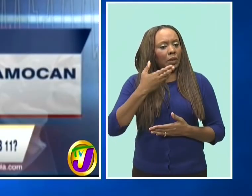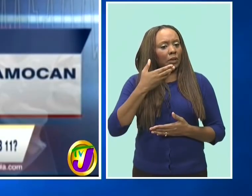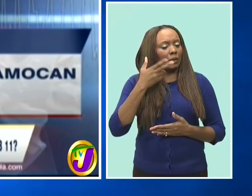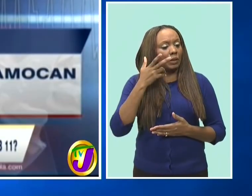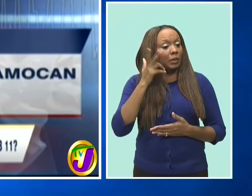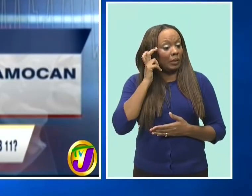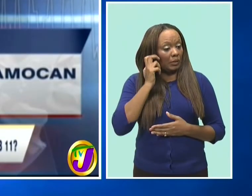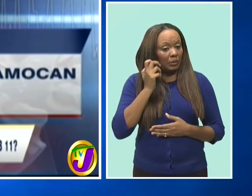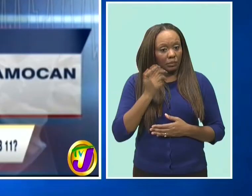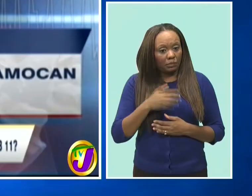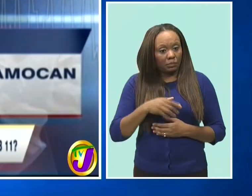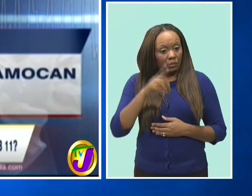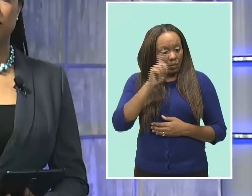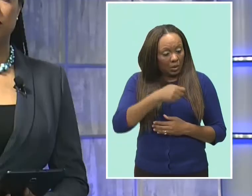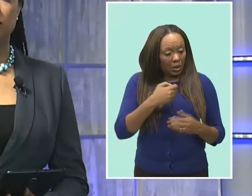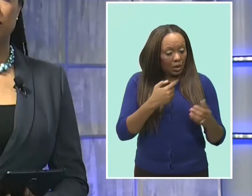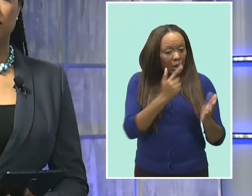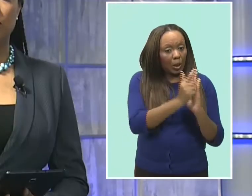access to their lawyers.